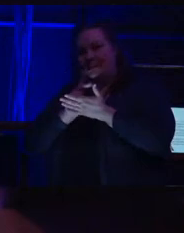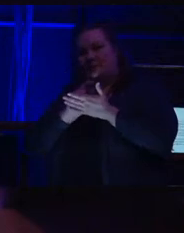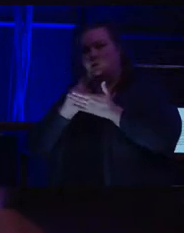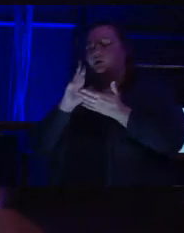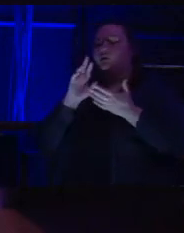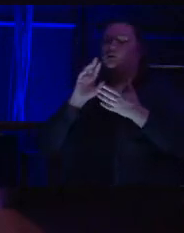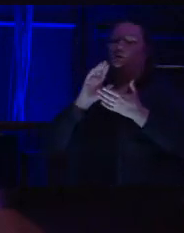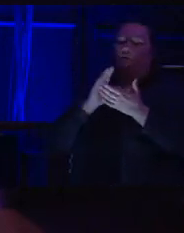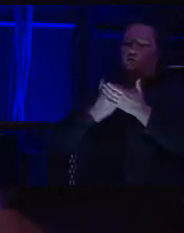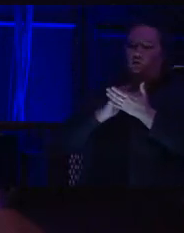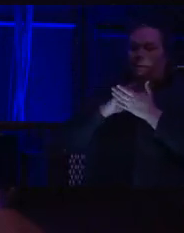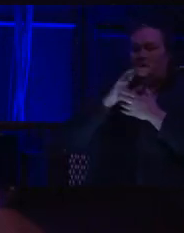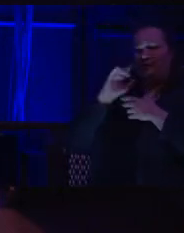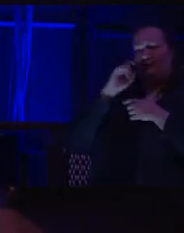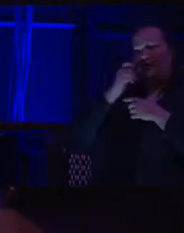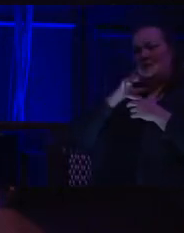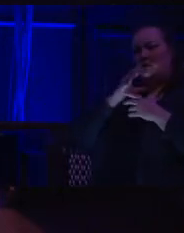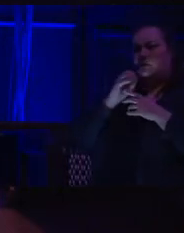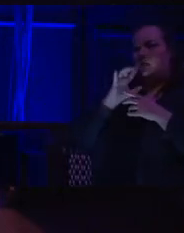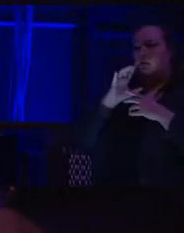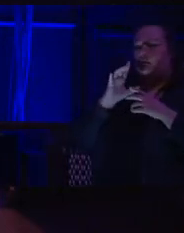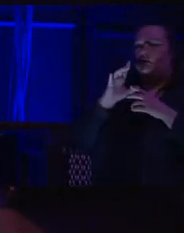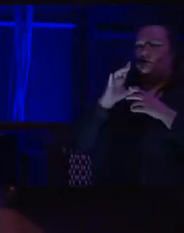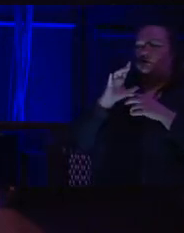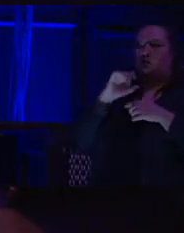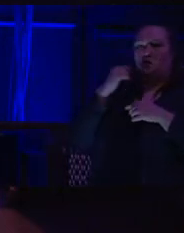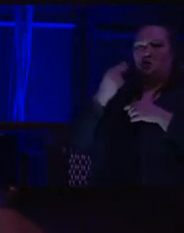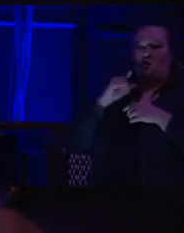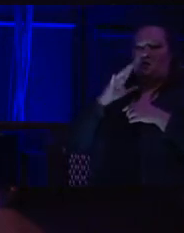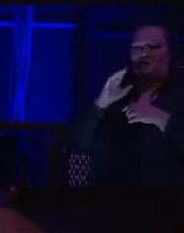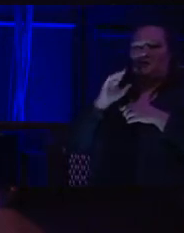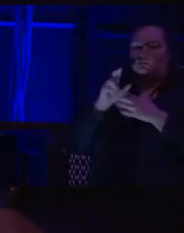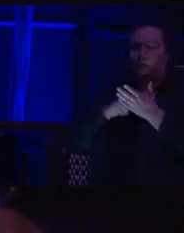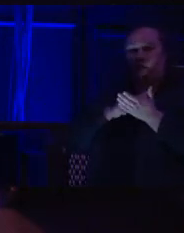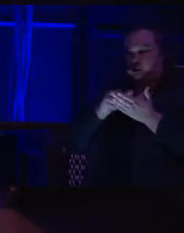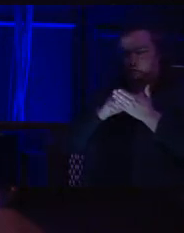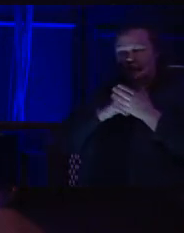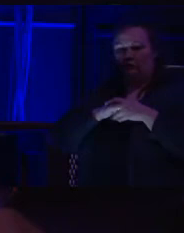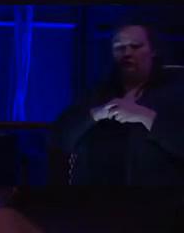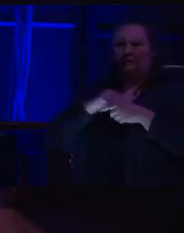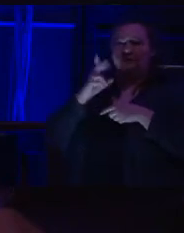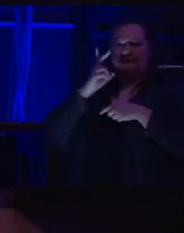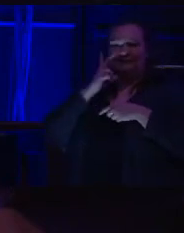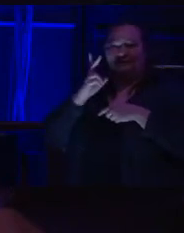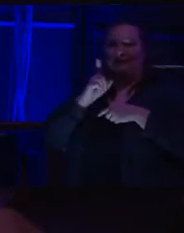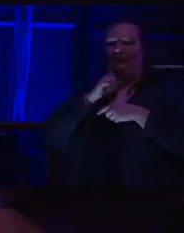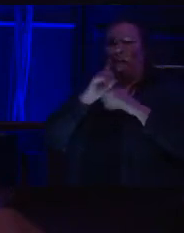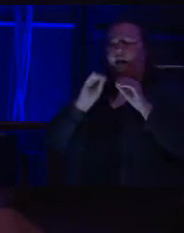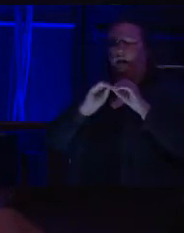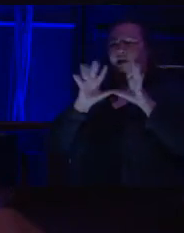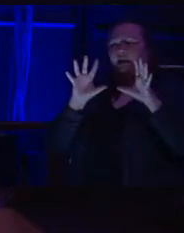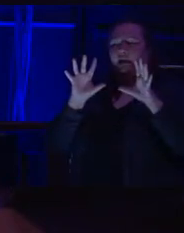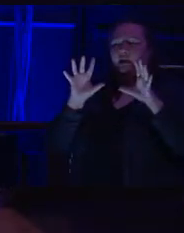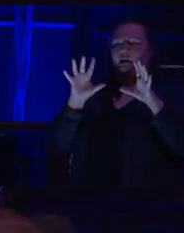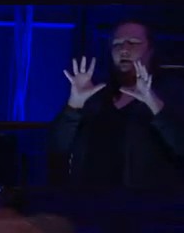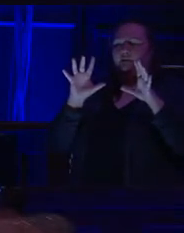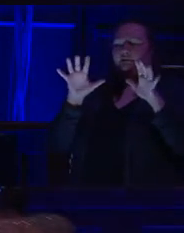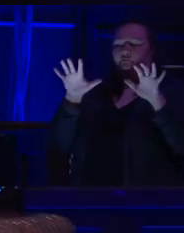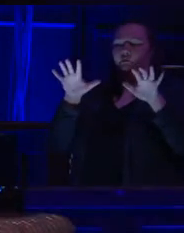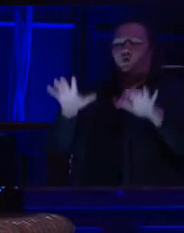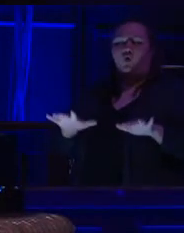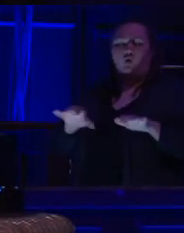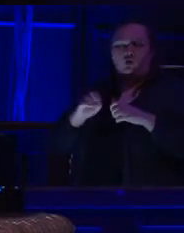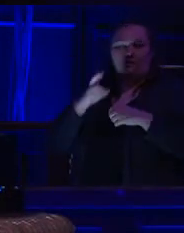frying circles of onion in pats of golden butter. See the light come to rest.